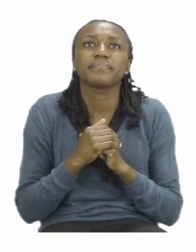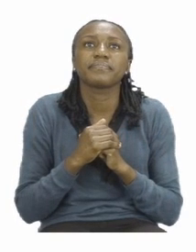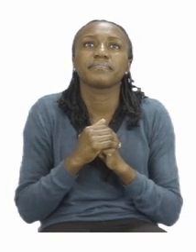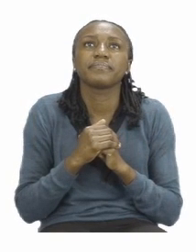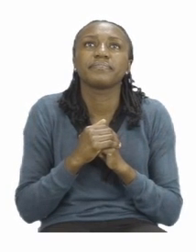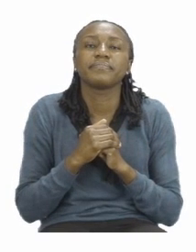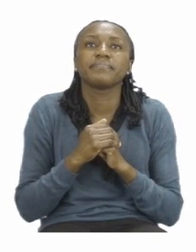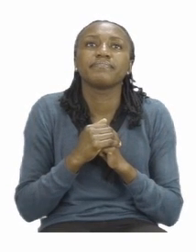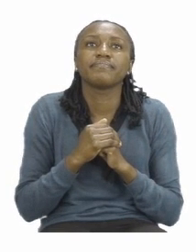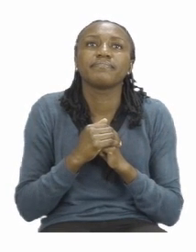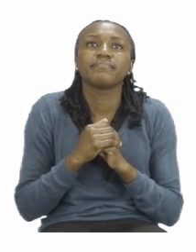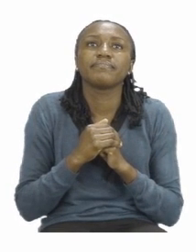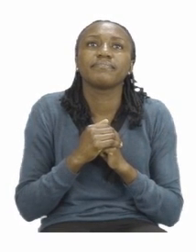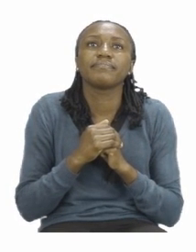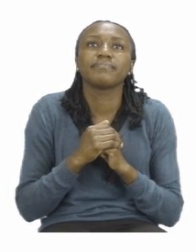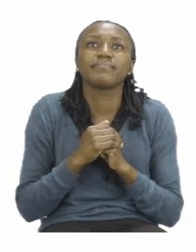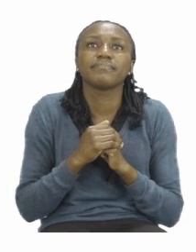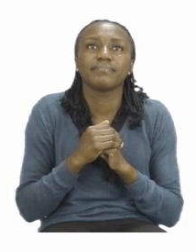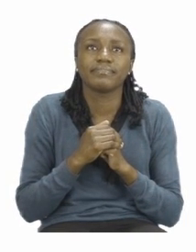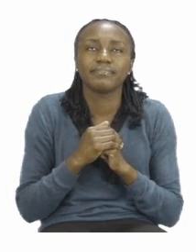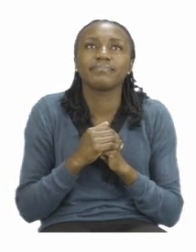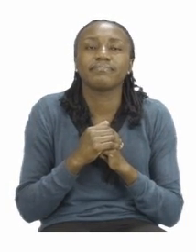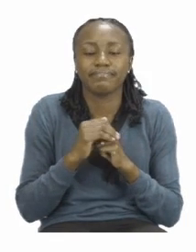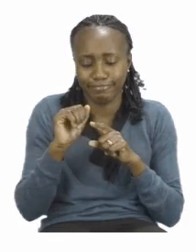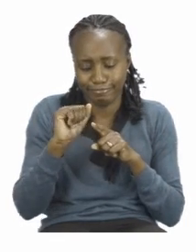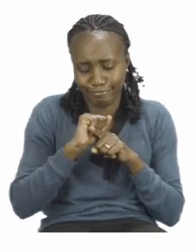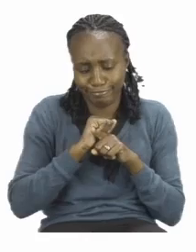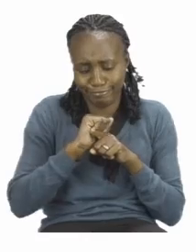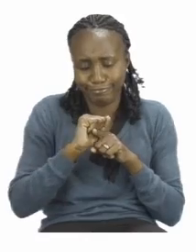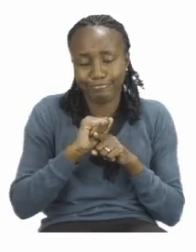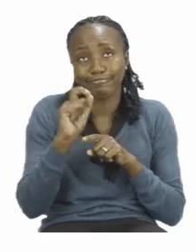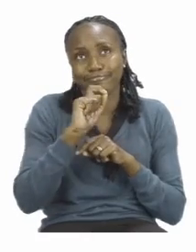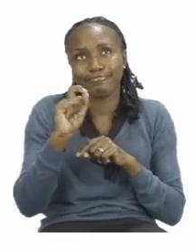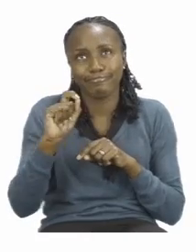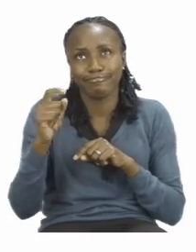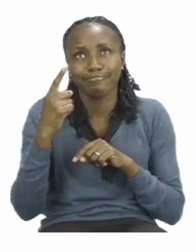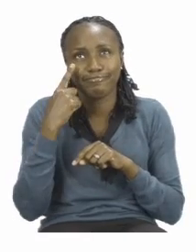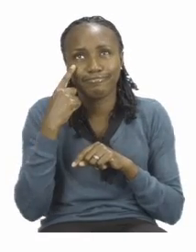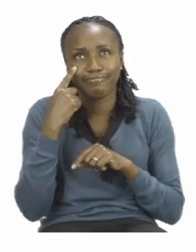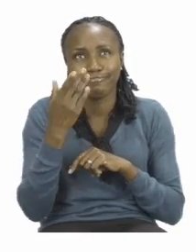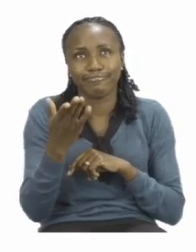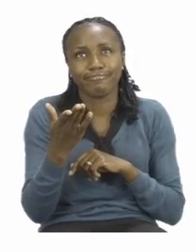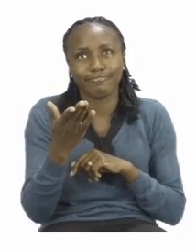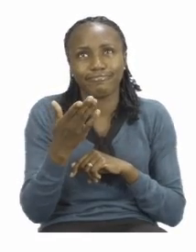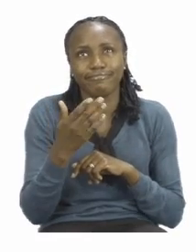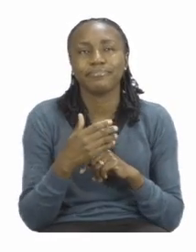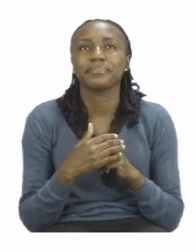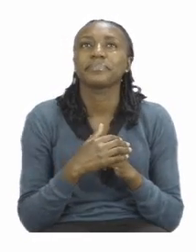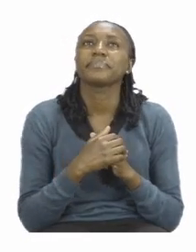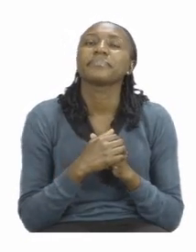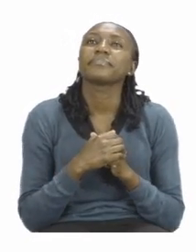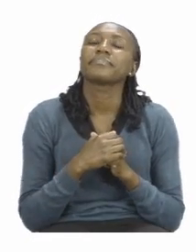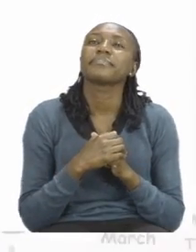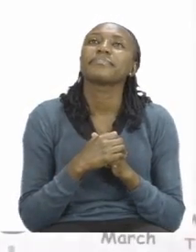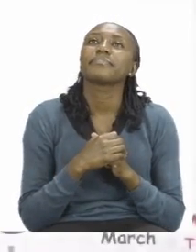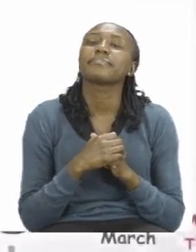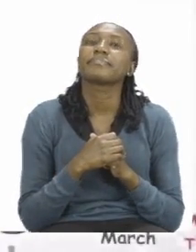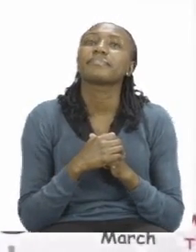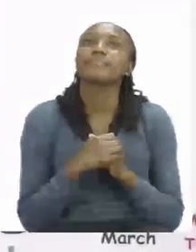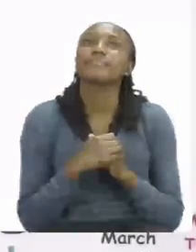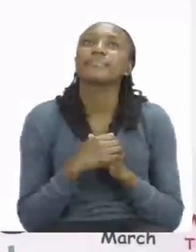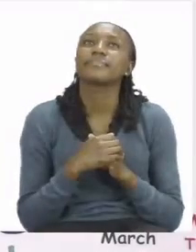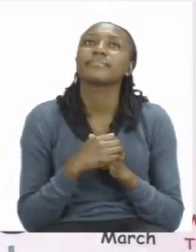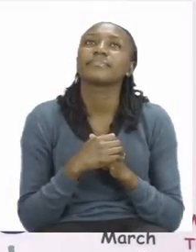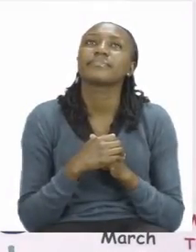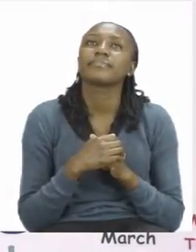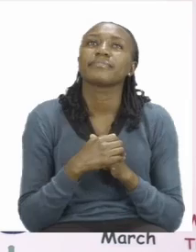So let's start by tracing. Let's take a look at the board. Now I have big